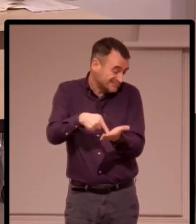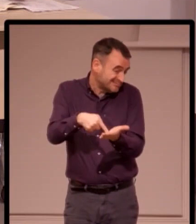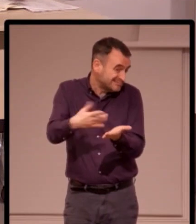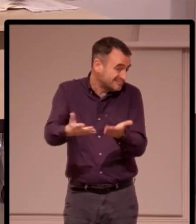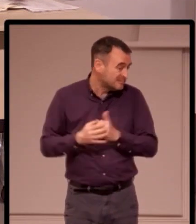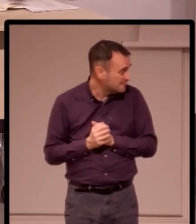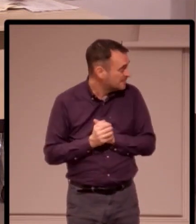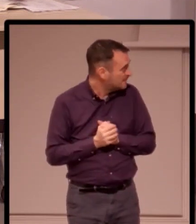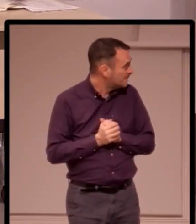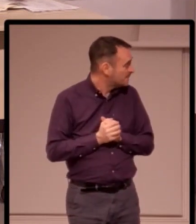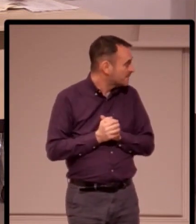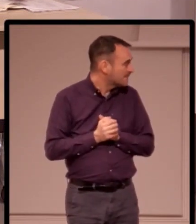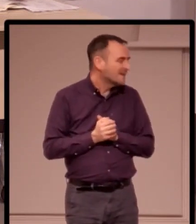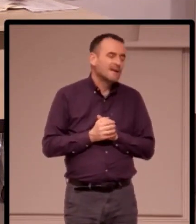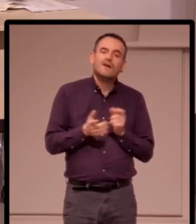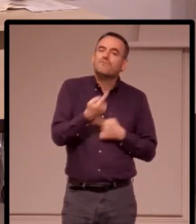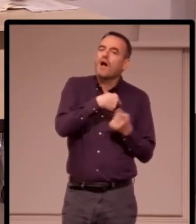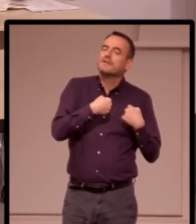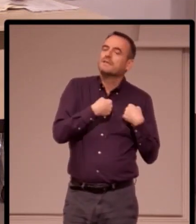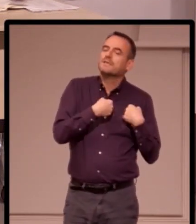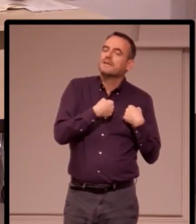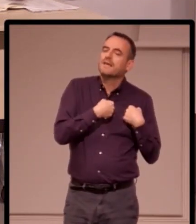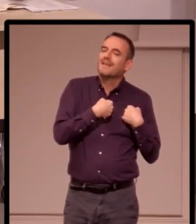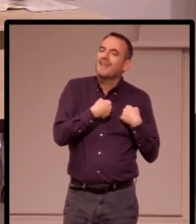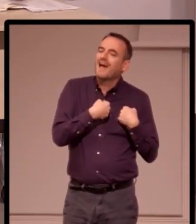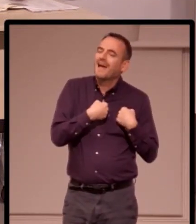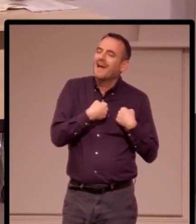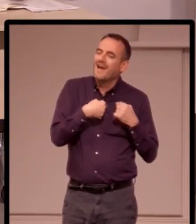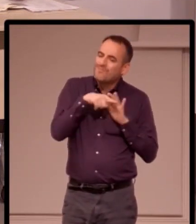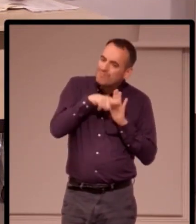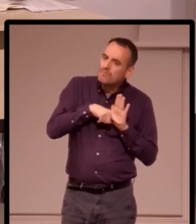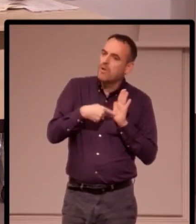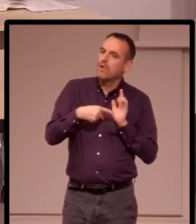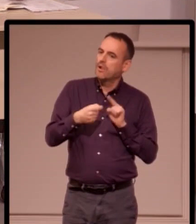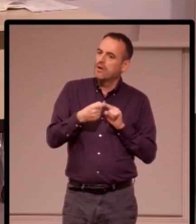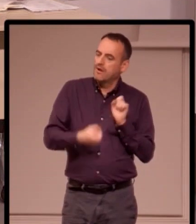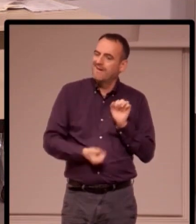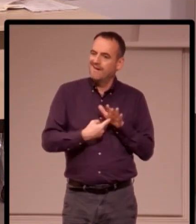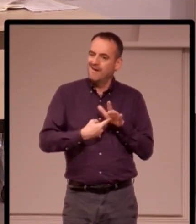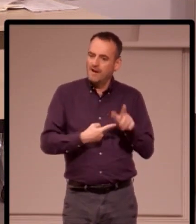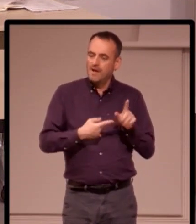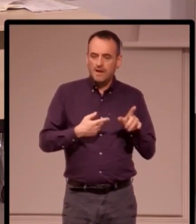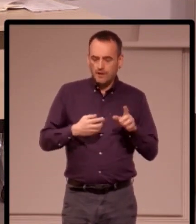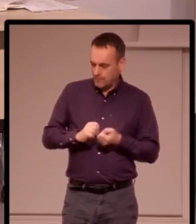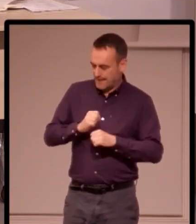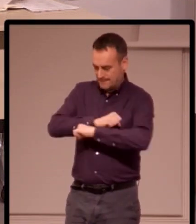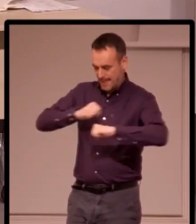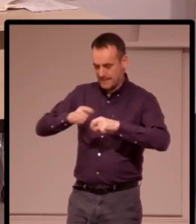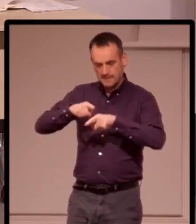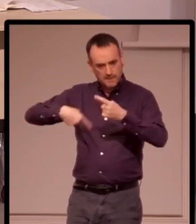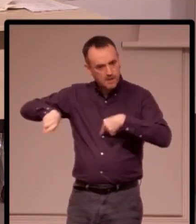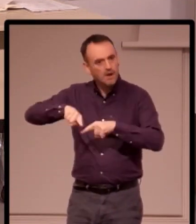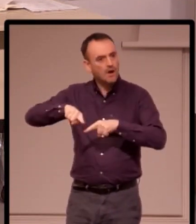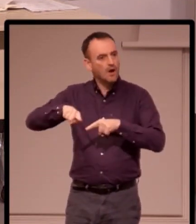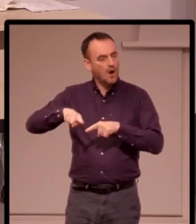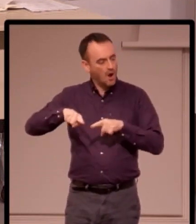I think that for us, that principle of making sure that there are spaces which are appropriate to children and young people,